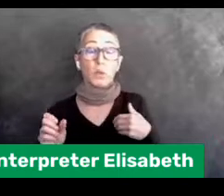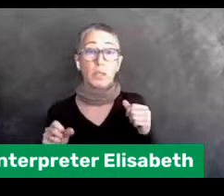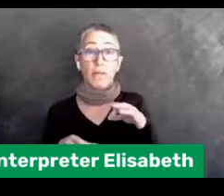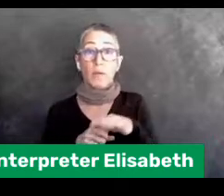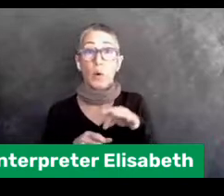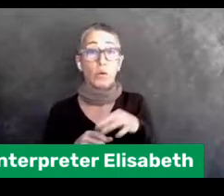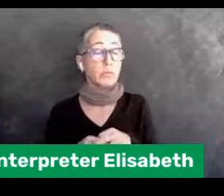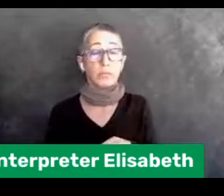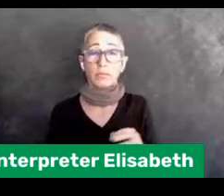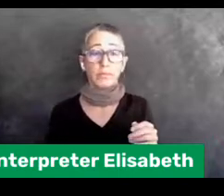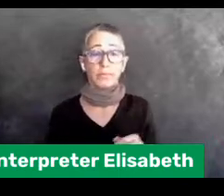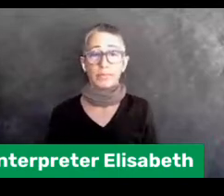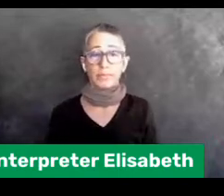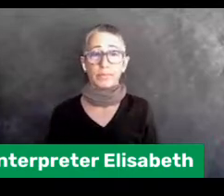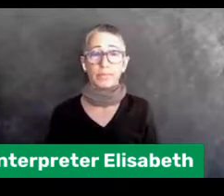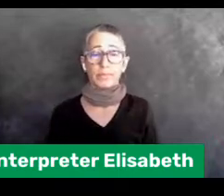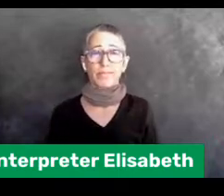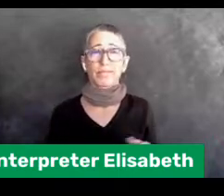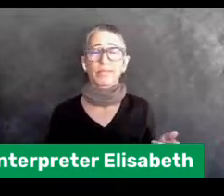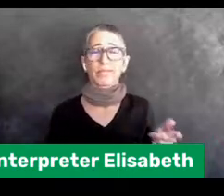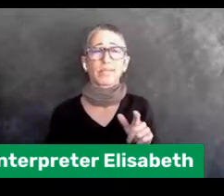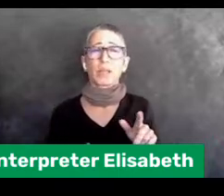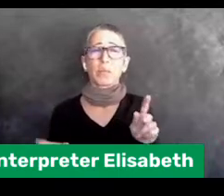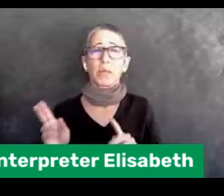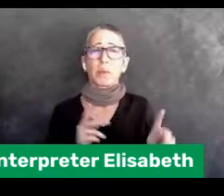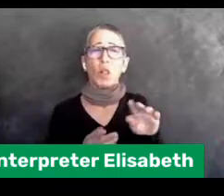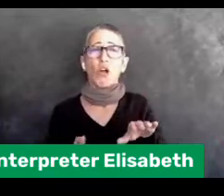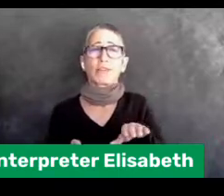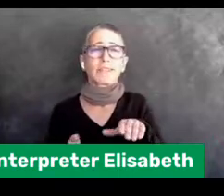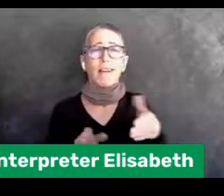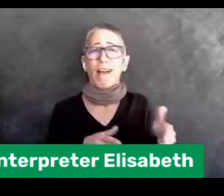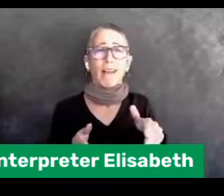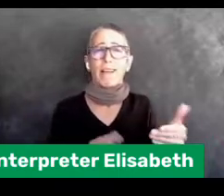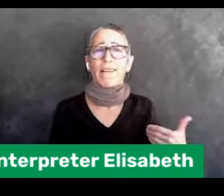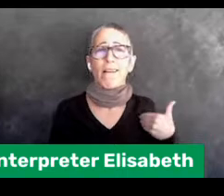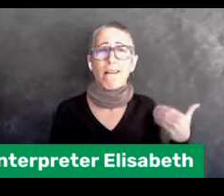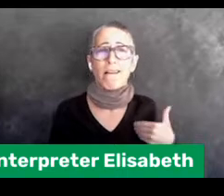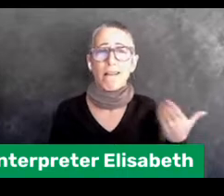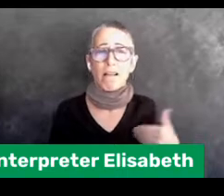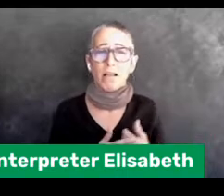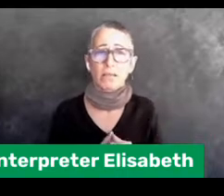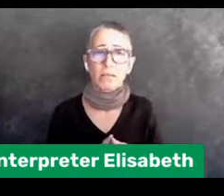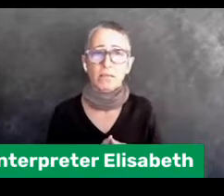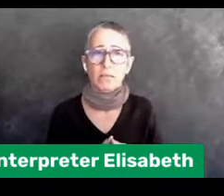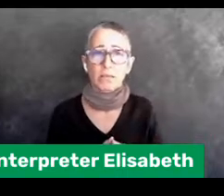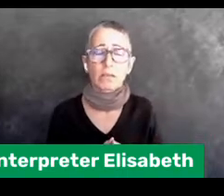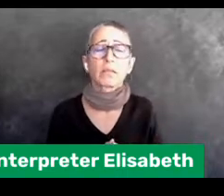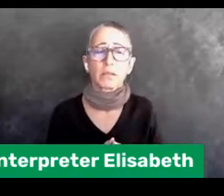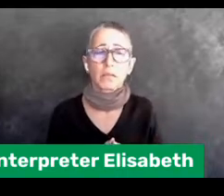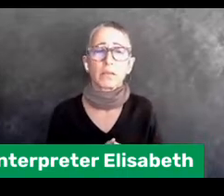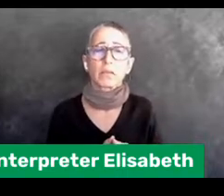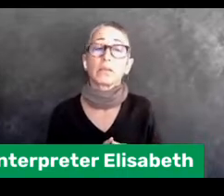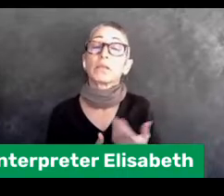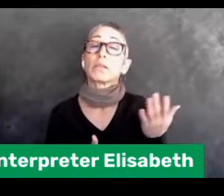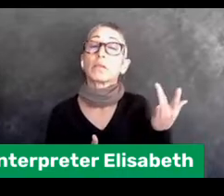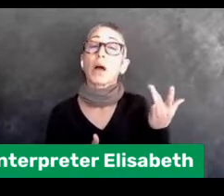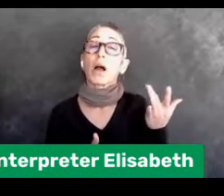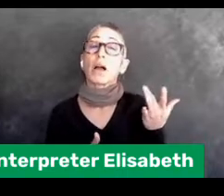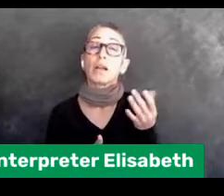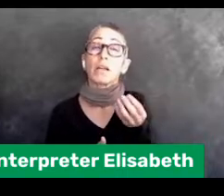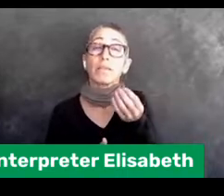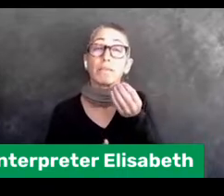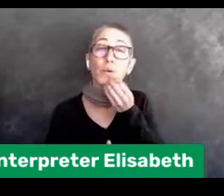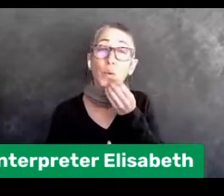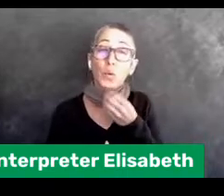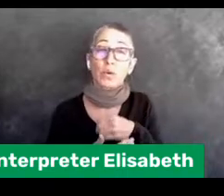higher rate and at younger ages in Austin. And so many health issues can be traced to the food we eat and